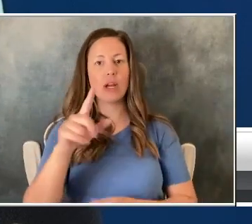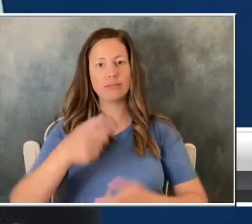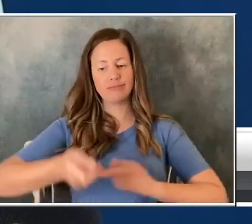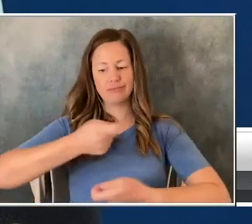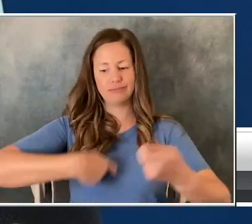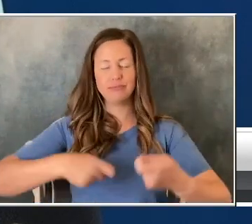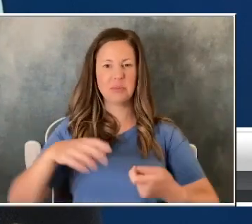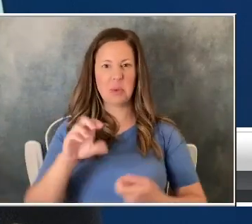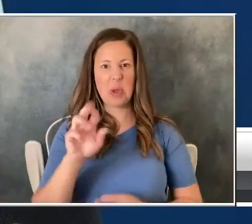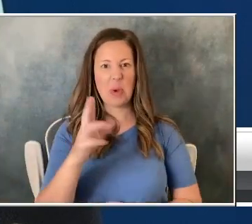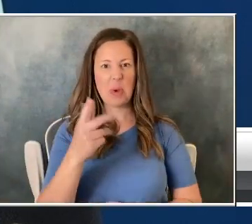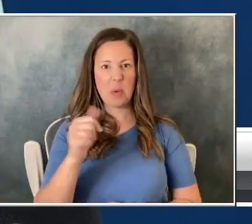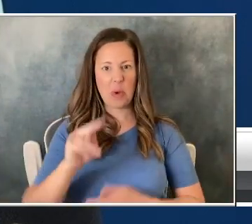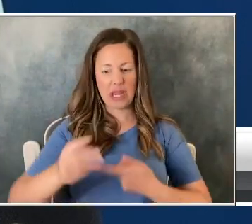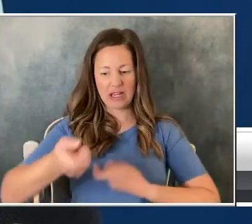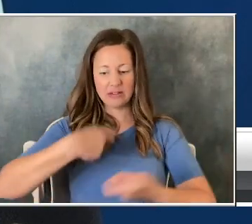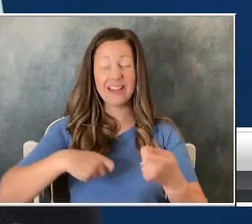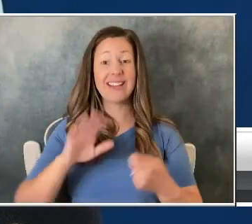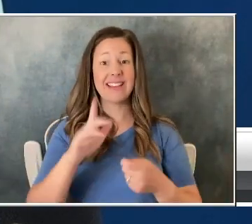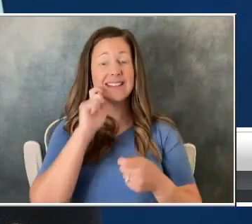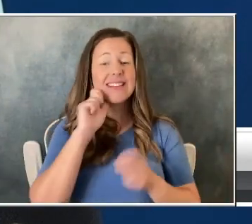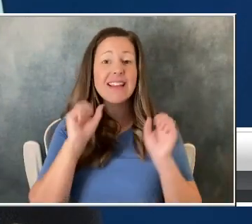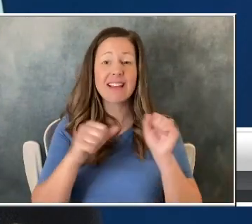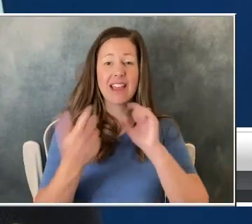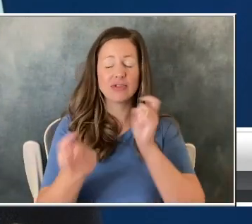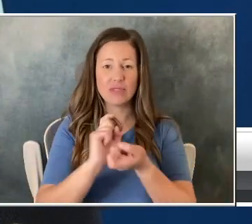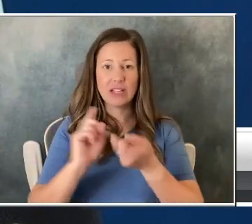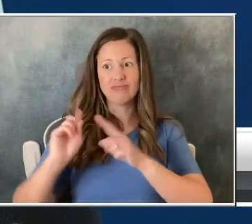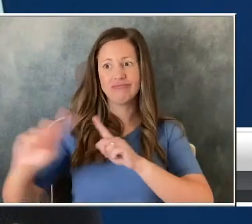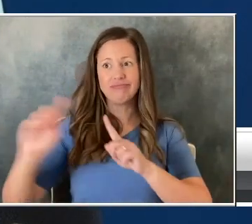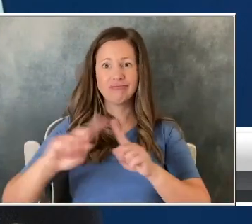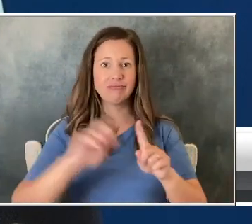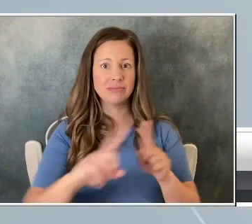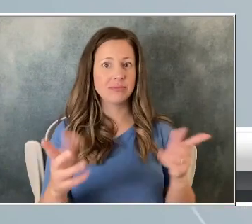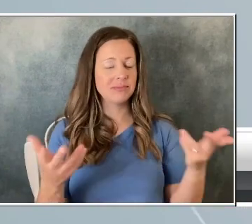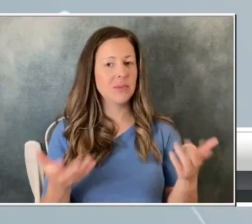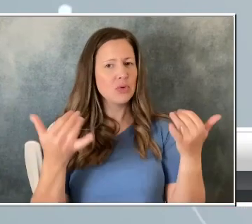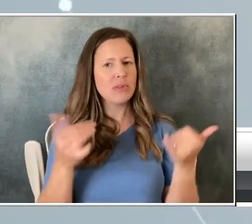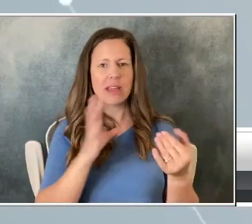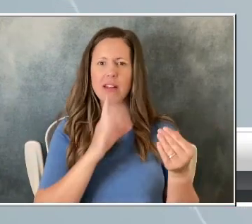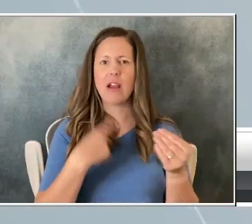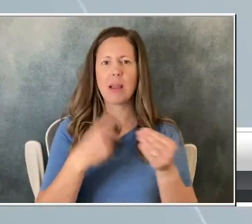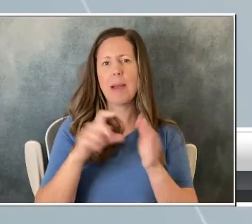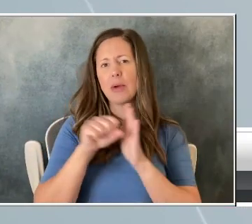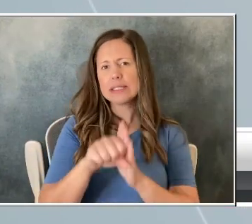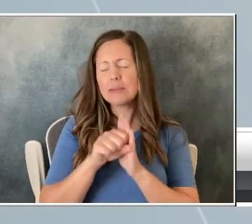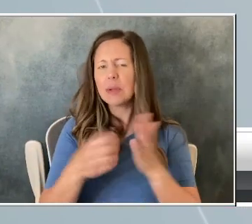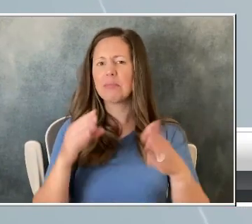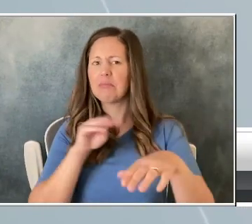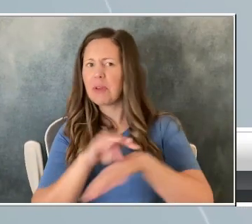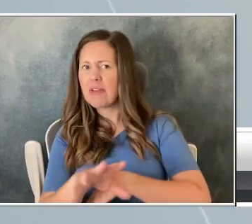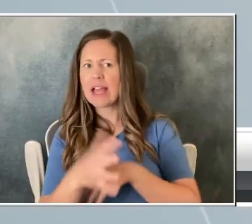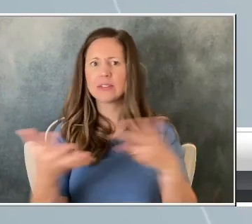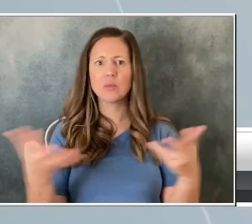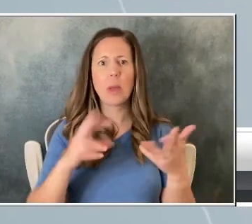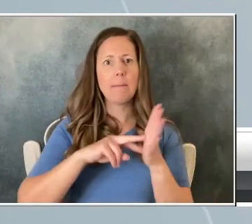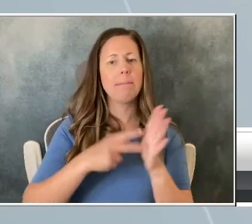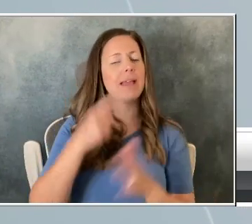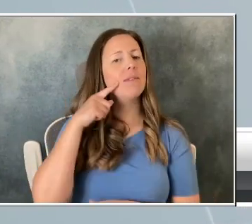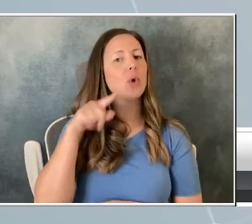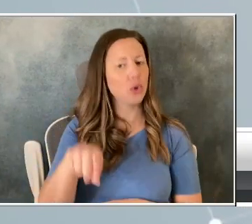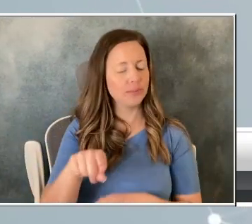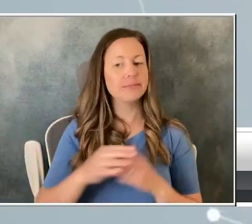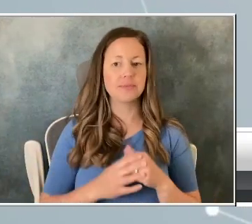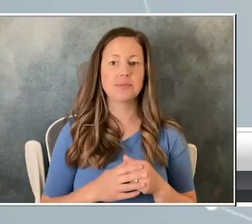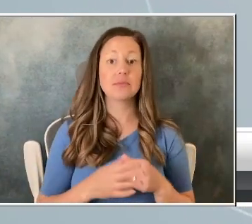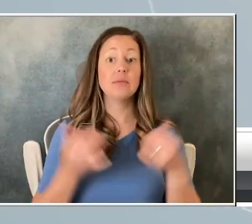drastic changes. Today we're exploring how and why those dermatologic side effects occur and what they can mean for you. We'll also meet a